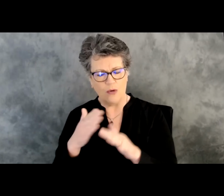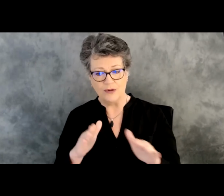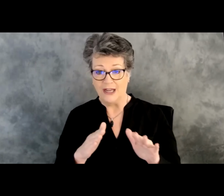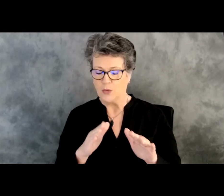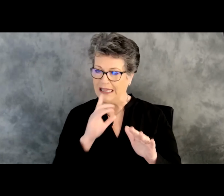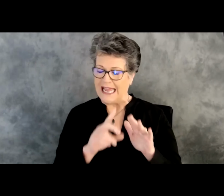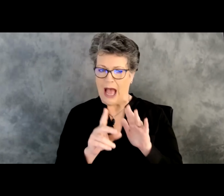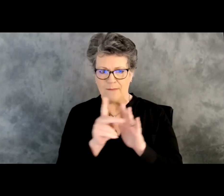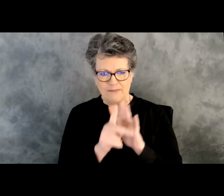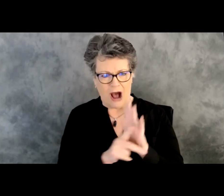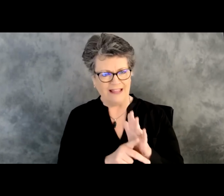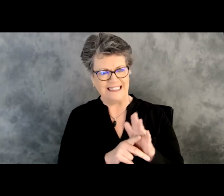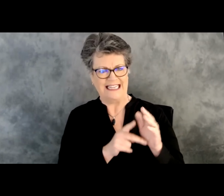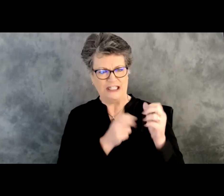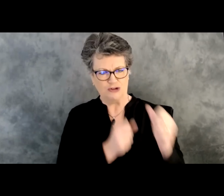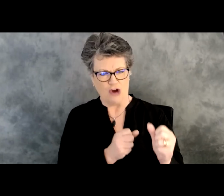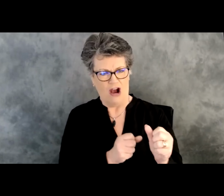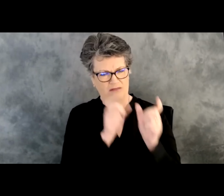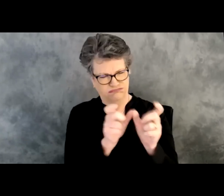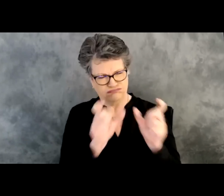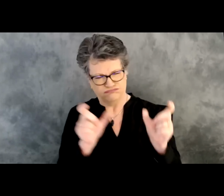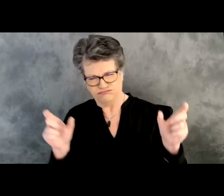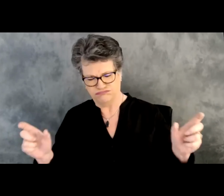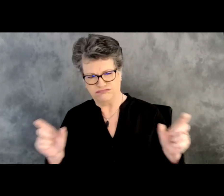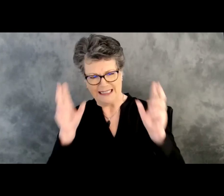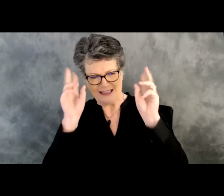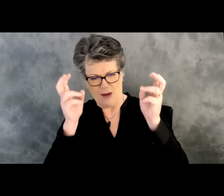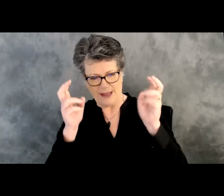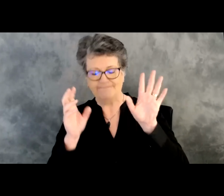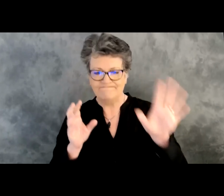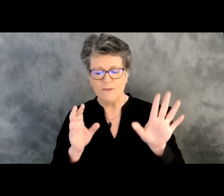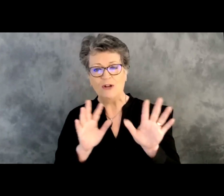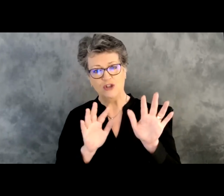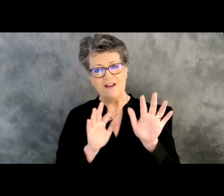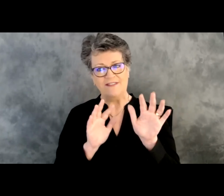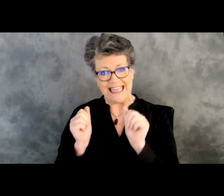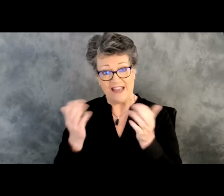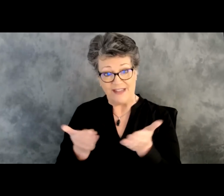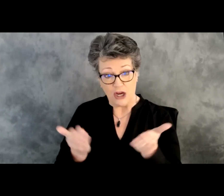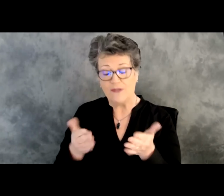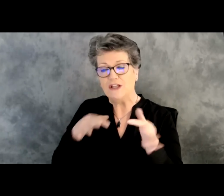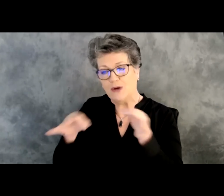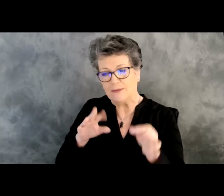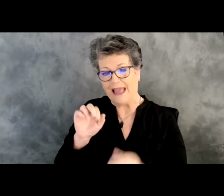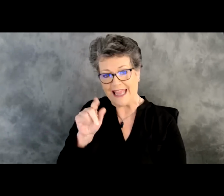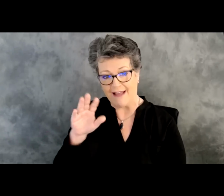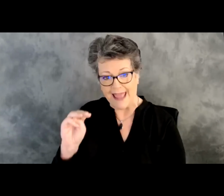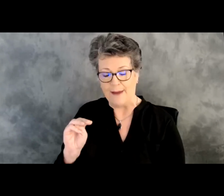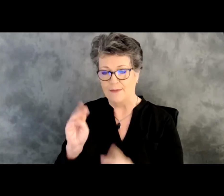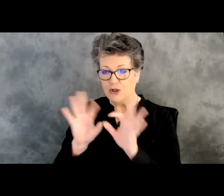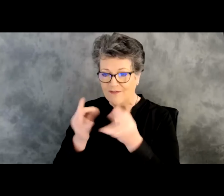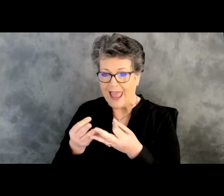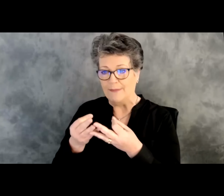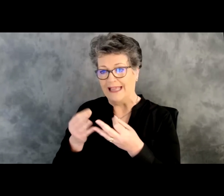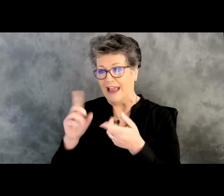topic and have everyone be able to walk away and feel like they can explain CalAIM to their family members, to their friends,